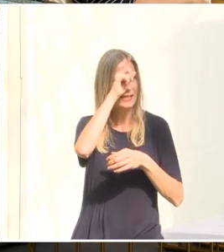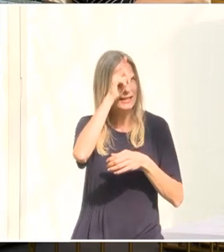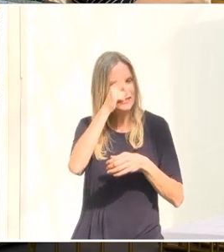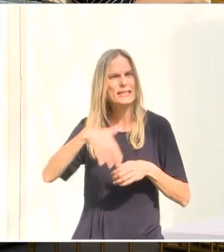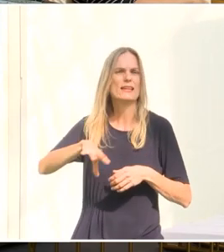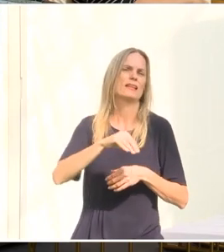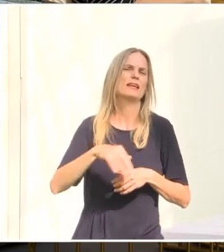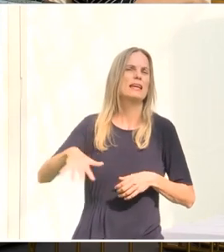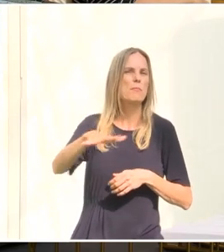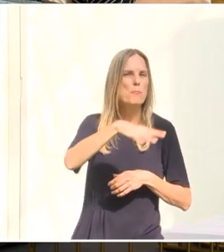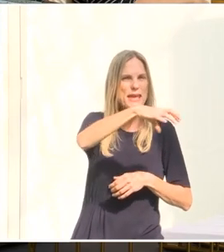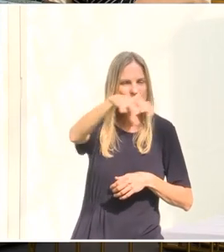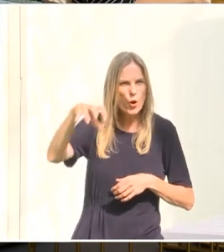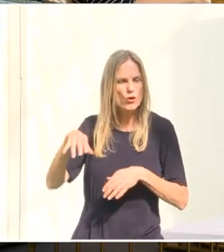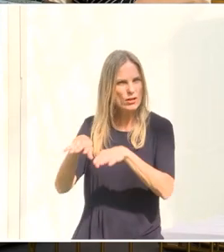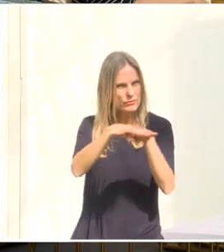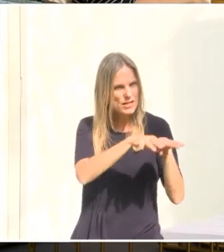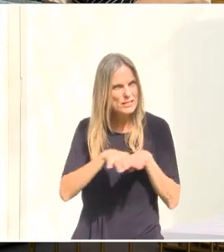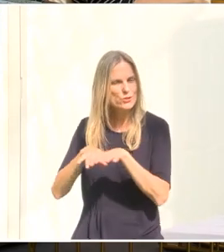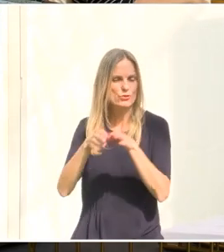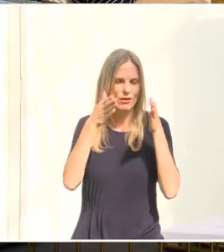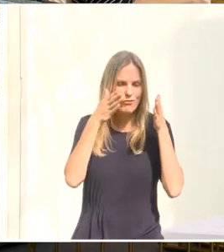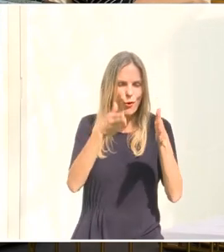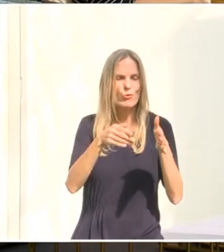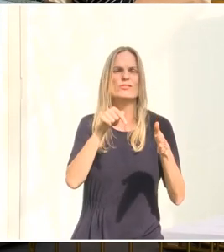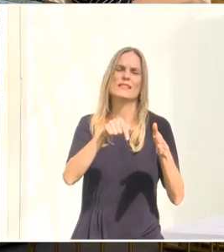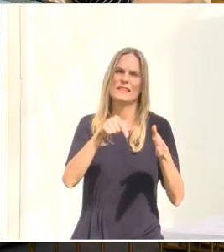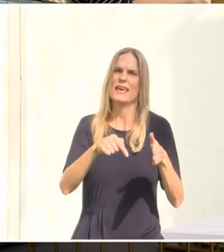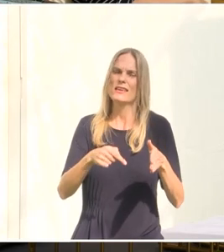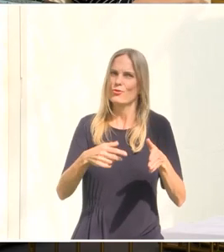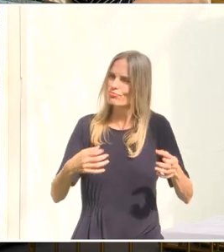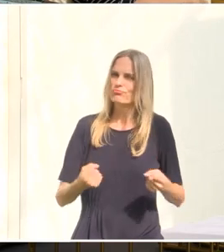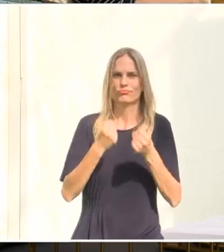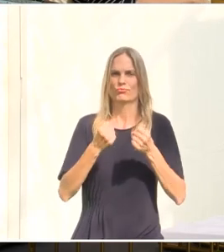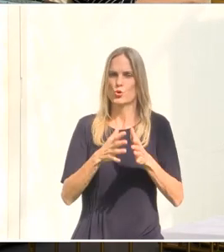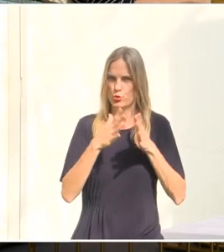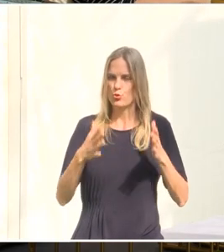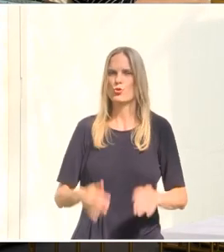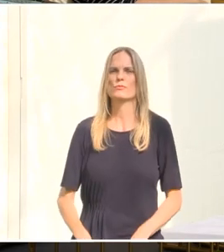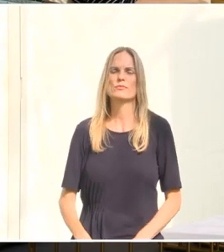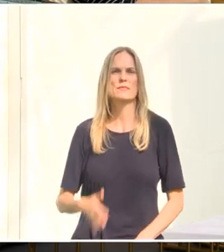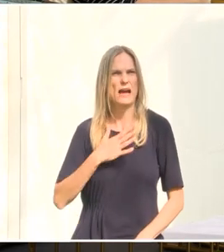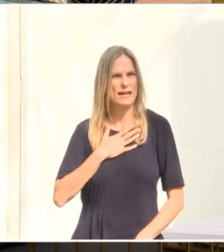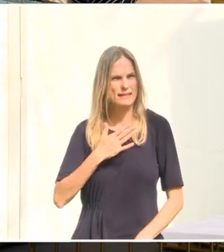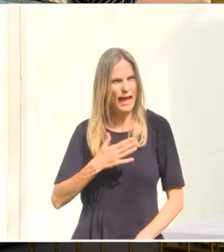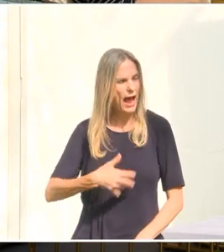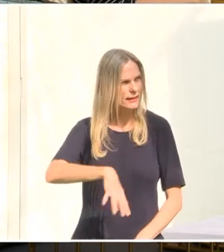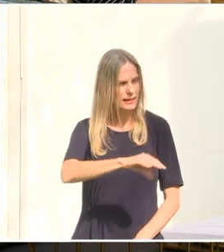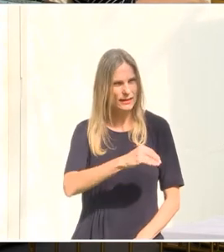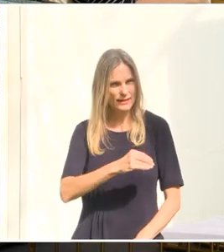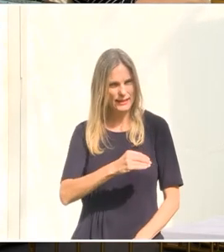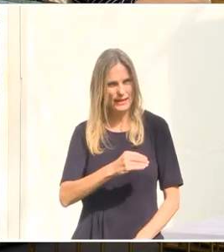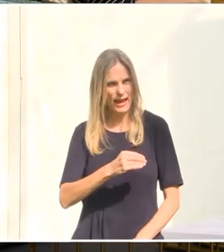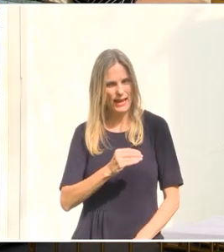regions, and I think that's one of the big challenges. I would like to thank you so much. The three panelists today were